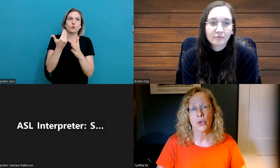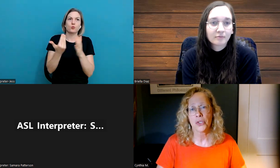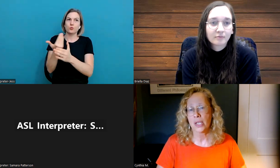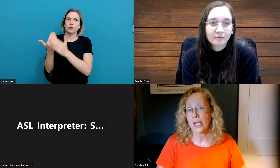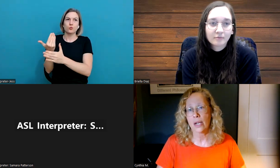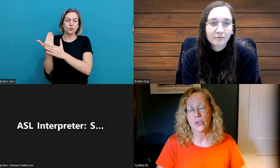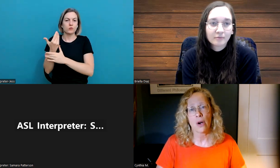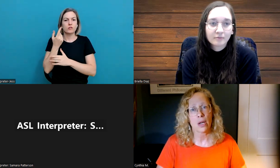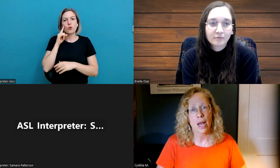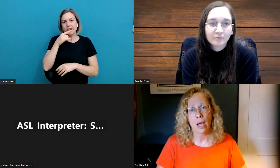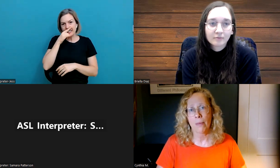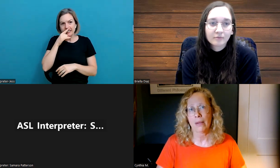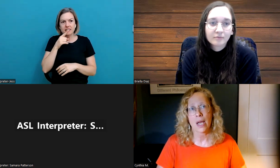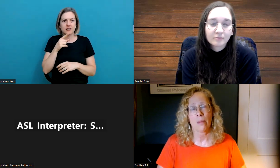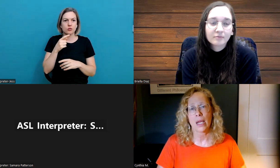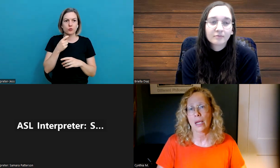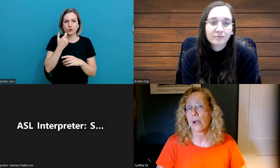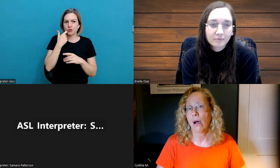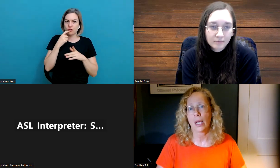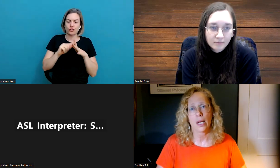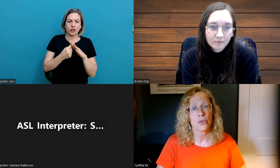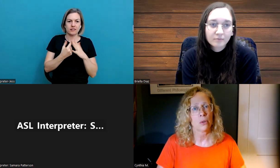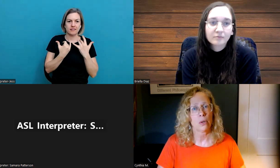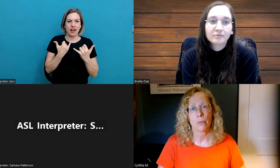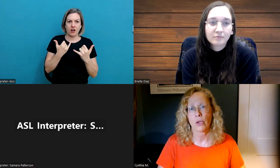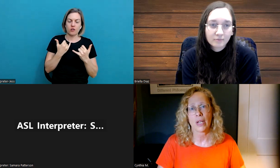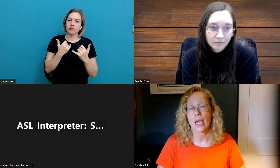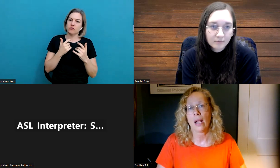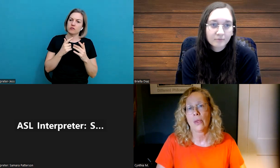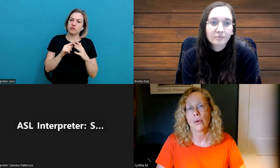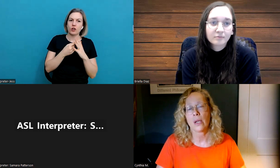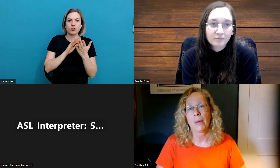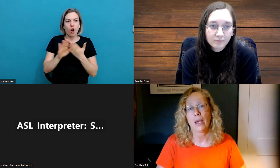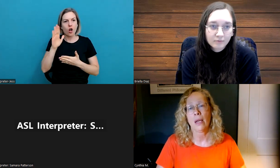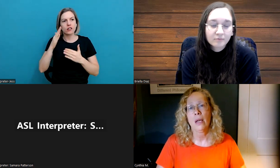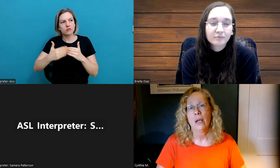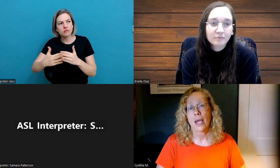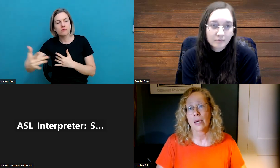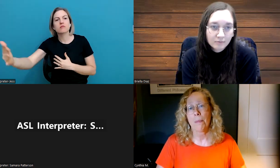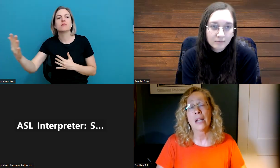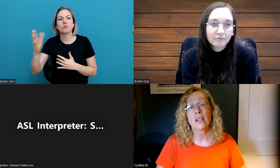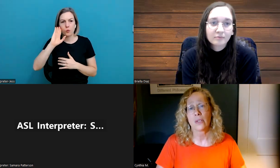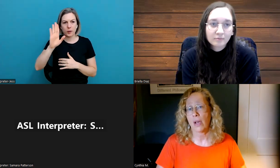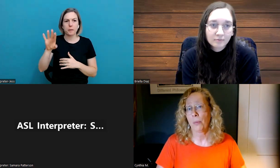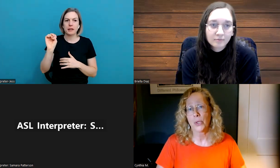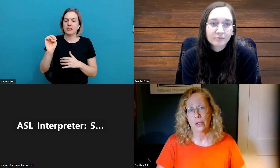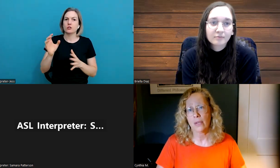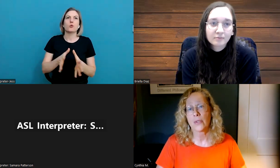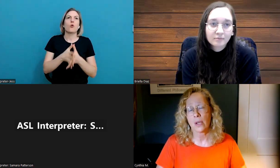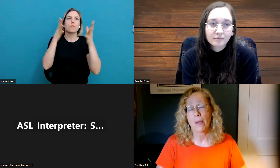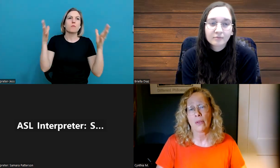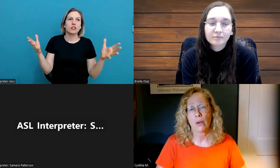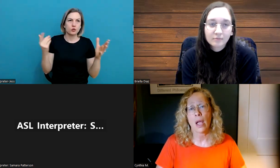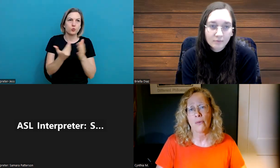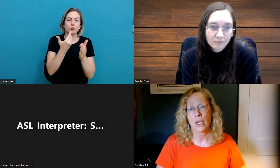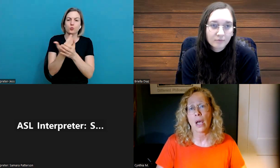kids that are just getting started now. By the time they hit college or moving ahead, there's going to be an abundance of opportunity that's